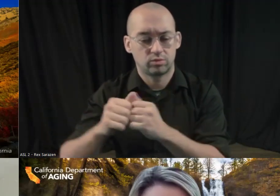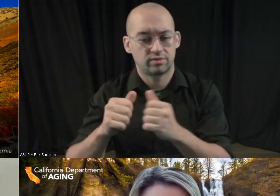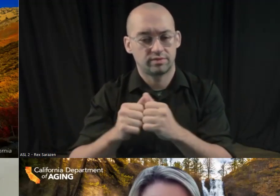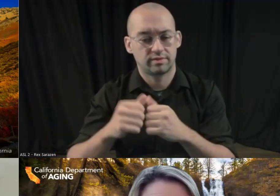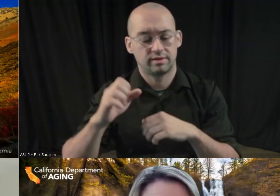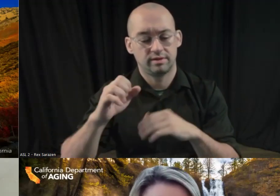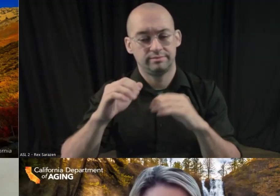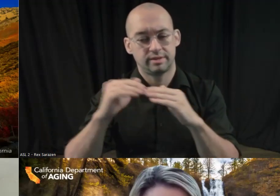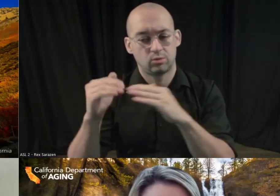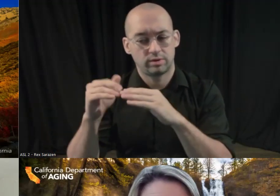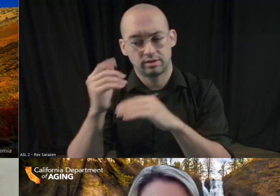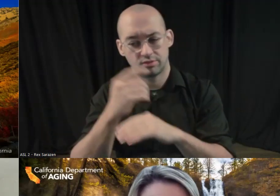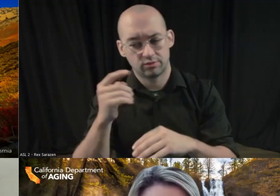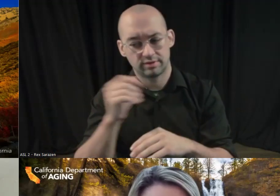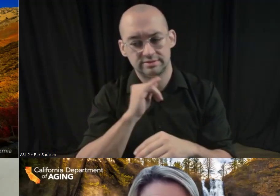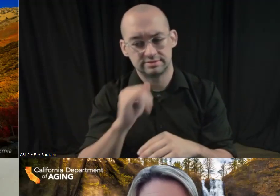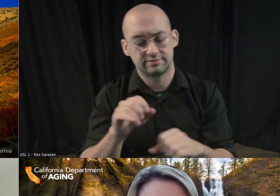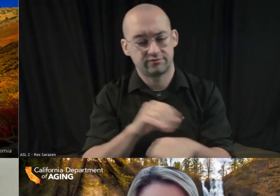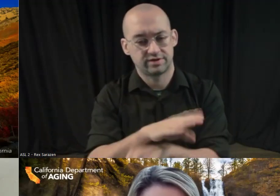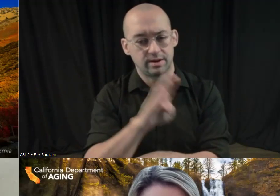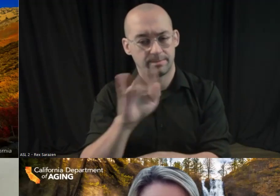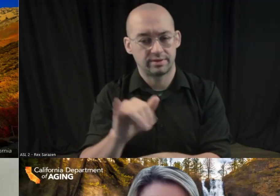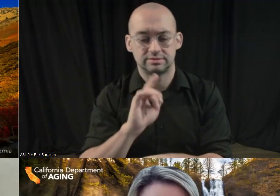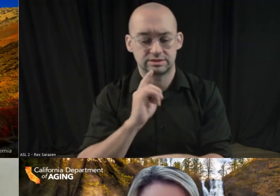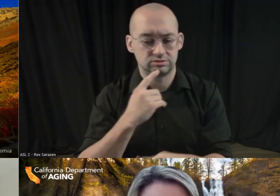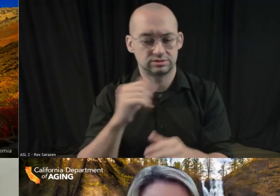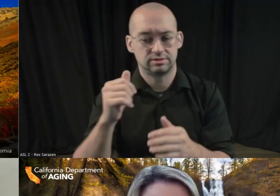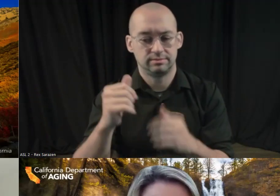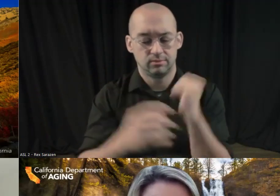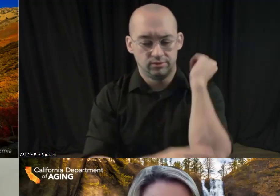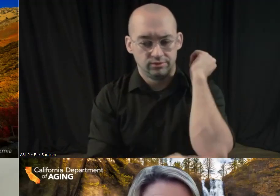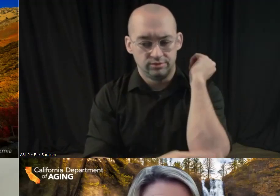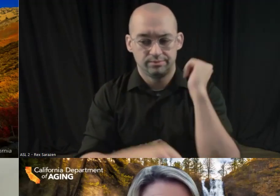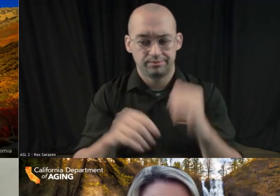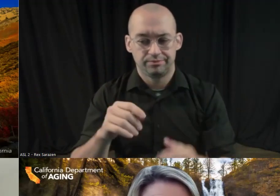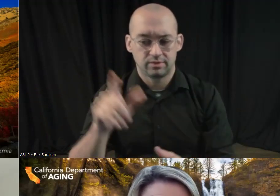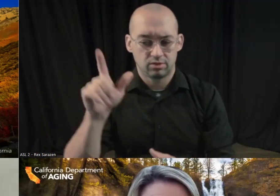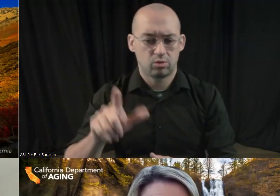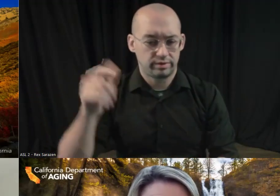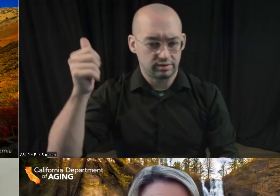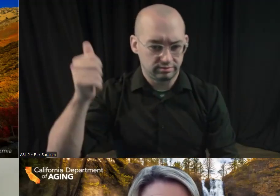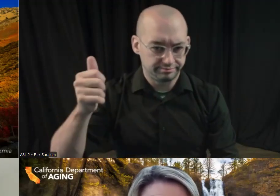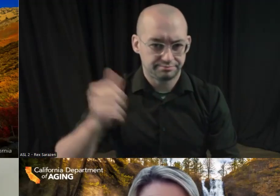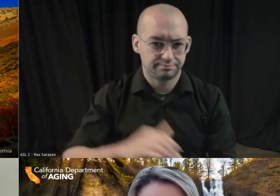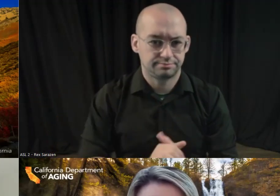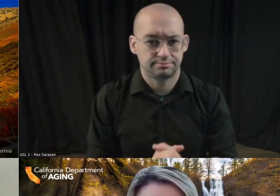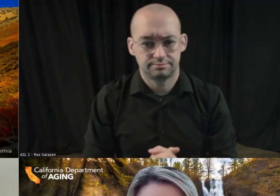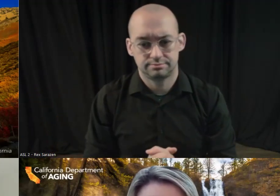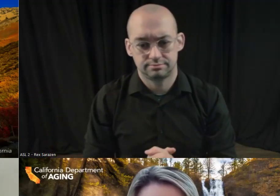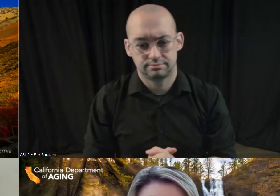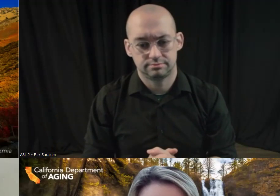are affected by extreme poverty and such. Great so, point. Great point. And that's